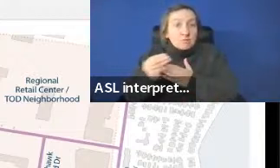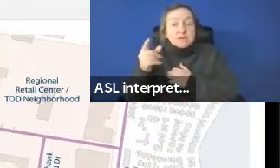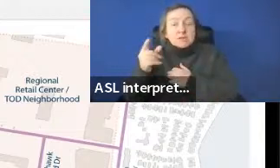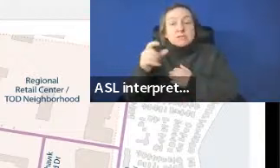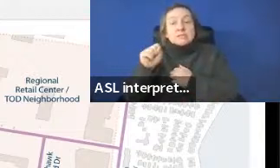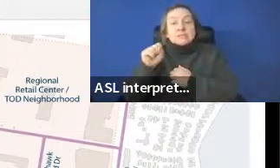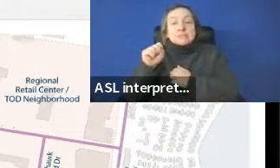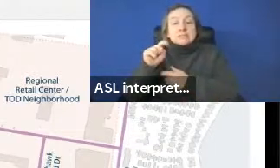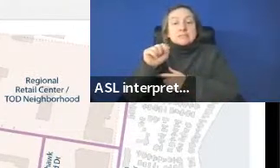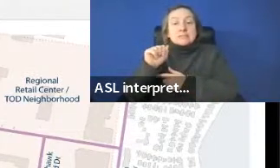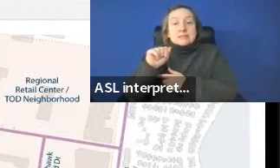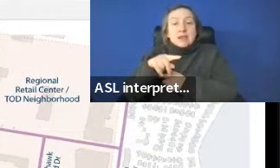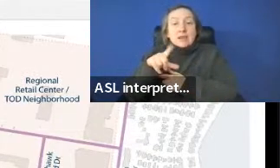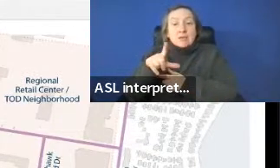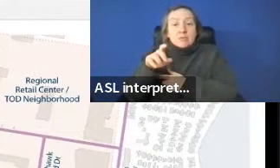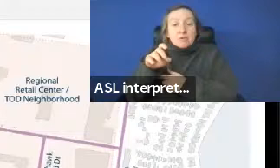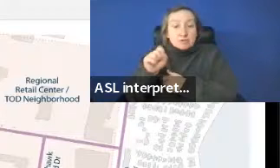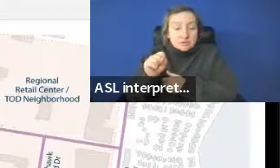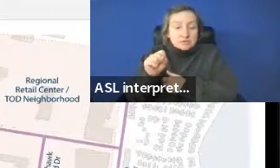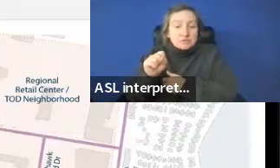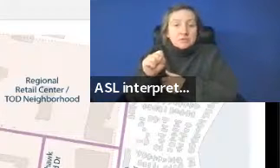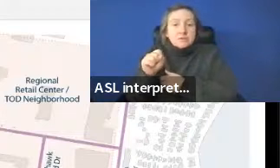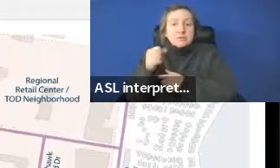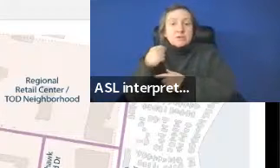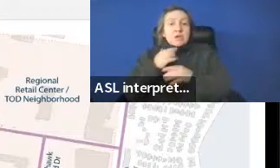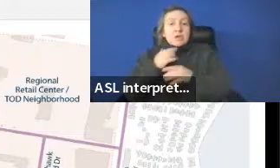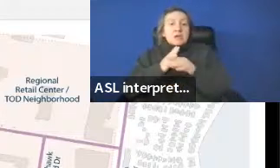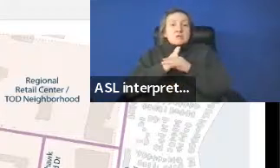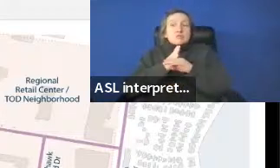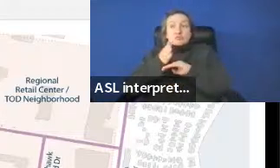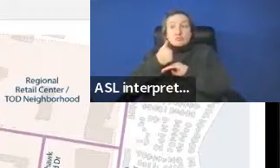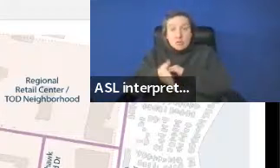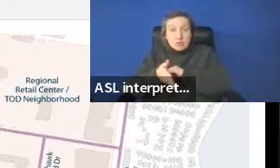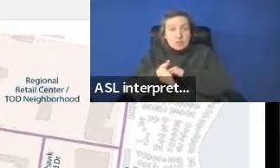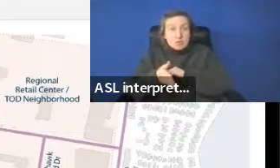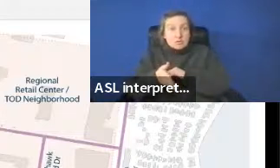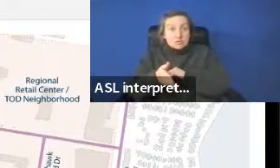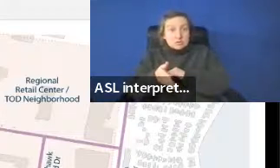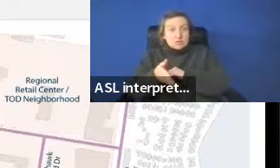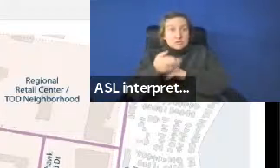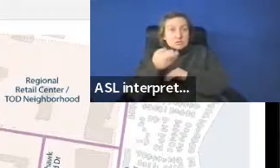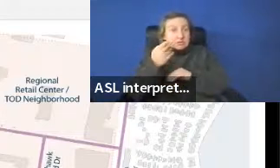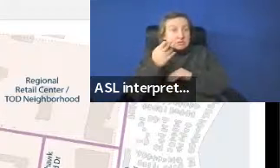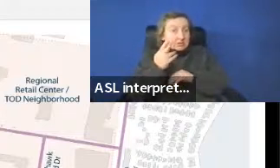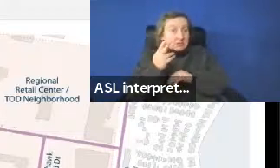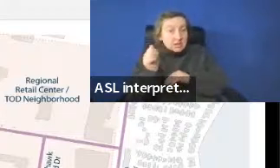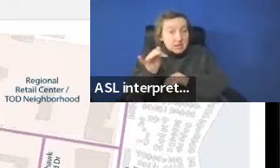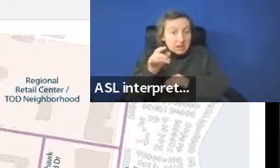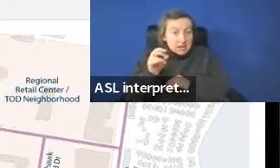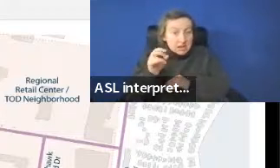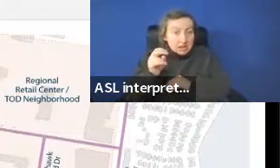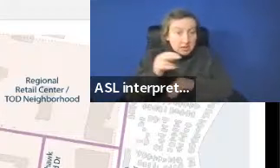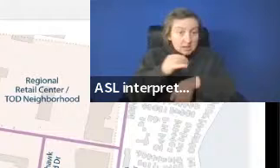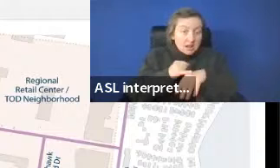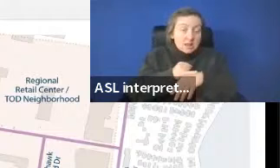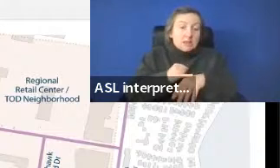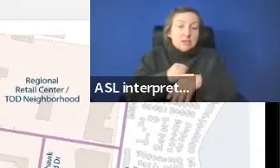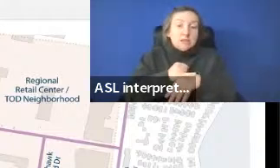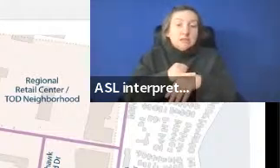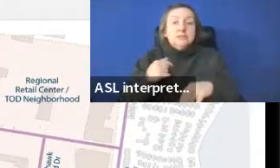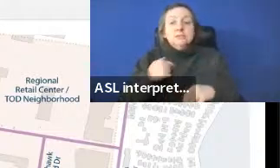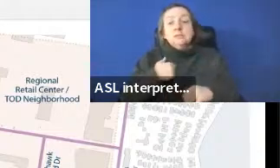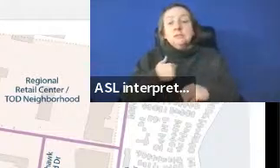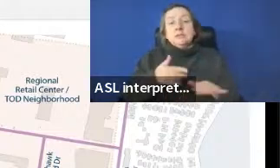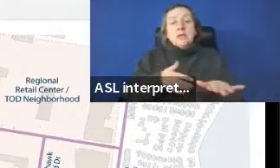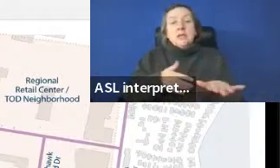Staples, and I cross over Hayden Island. I exit